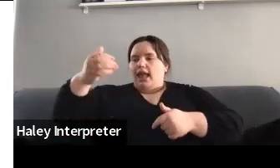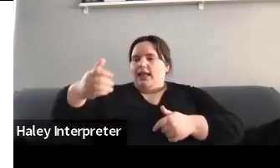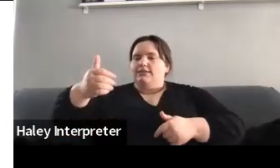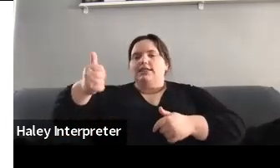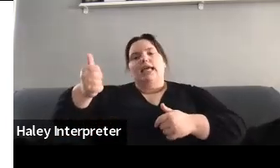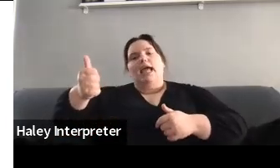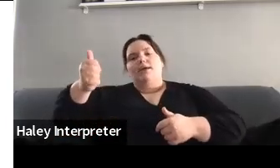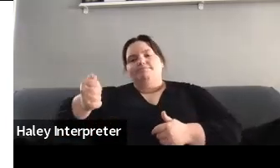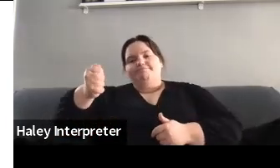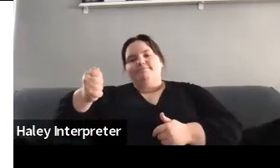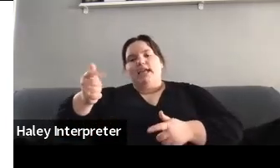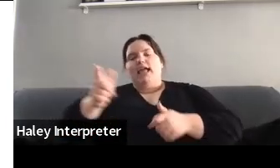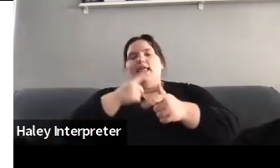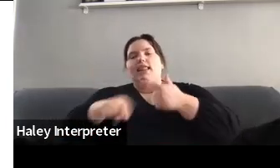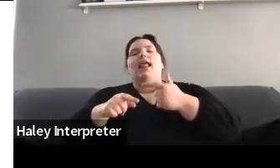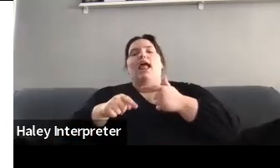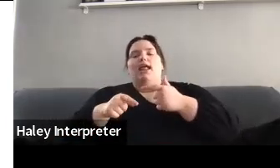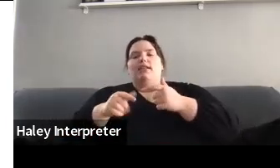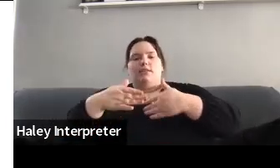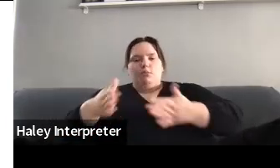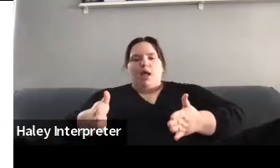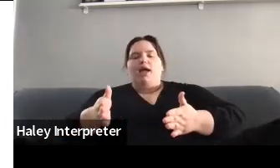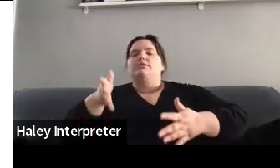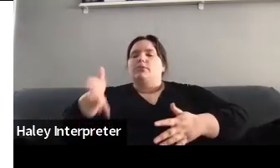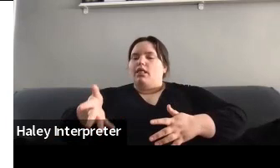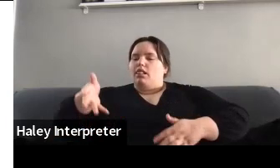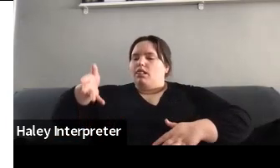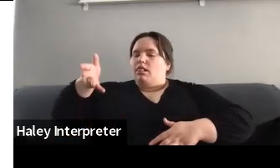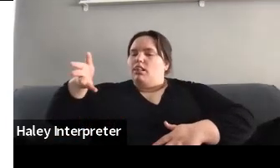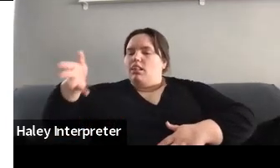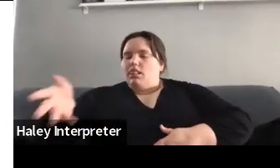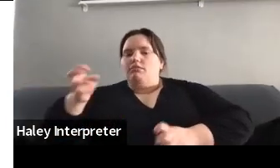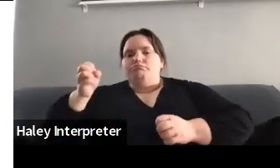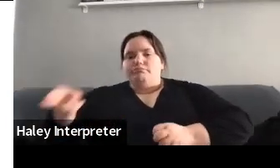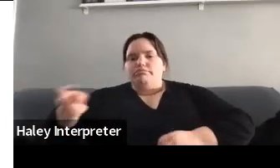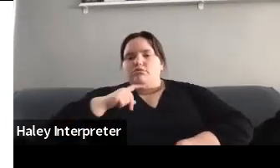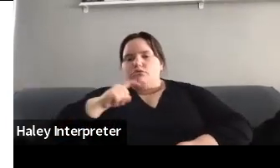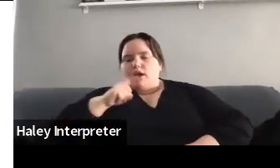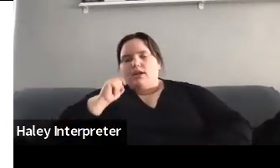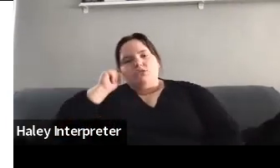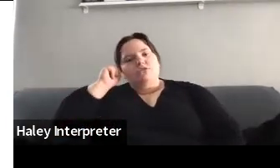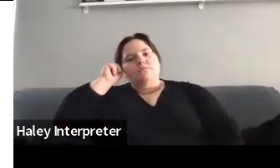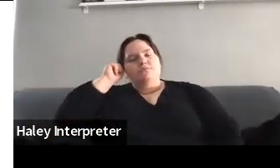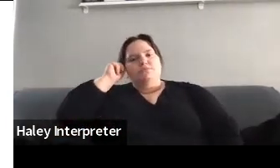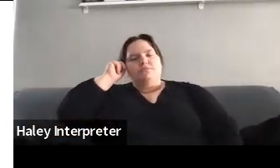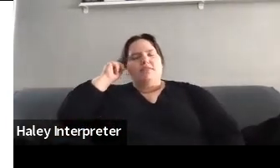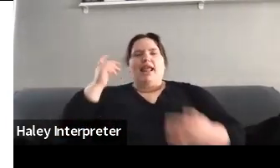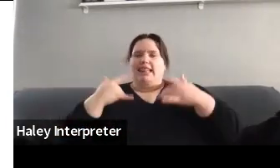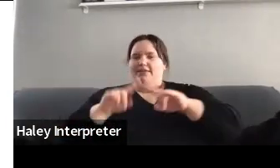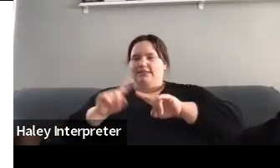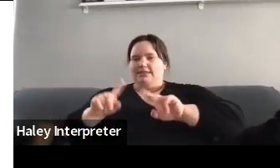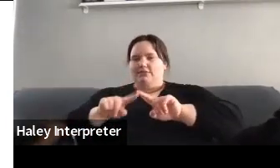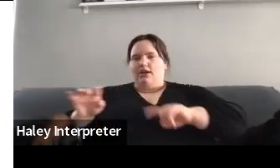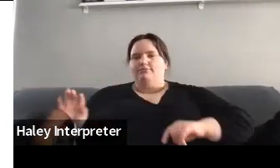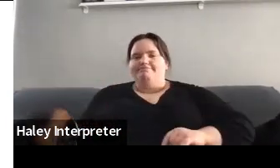compartments don't look very big, and they do have a few other brands that are in different sizes. But this one look